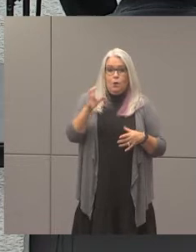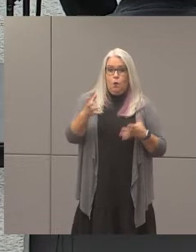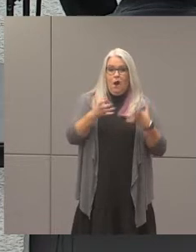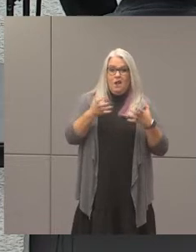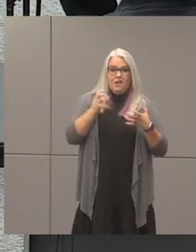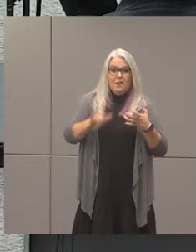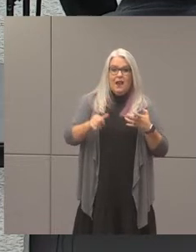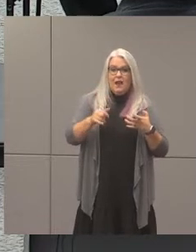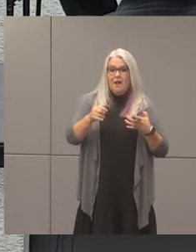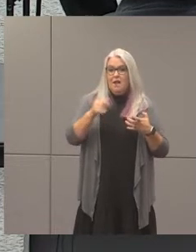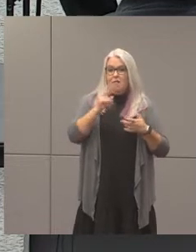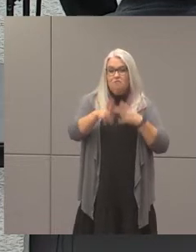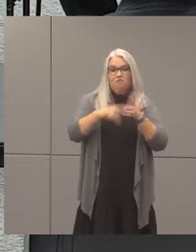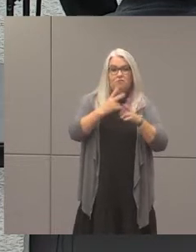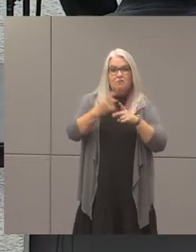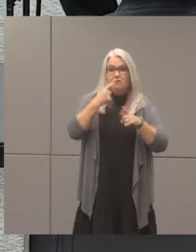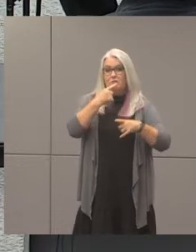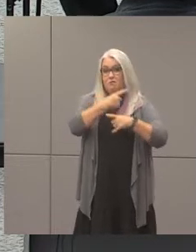to,